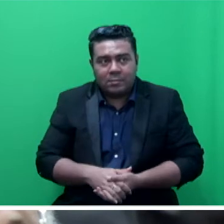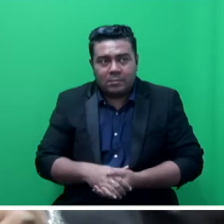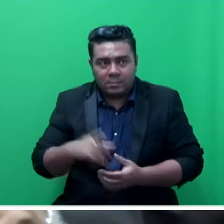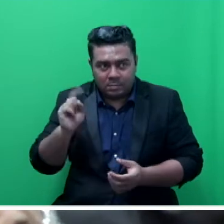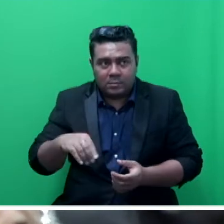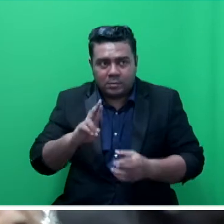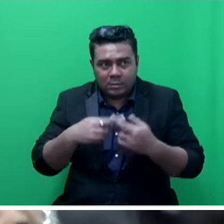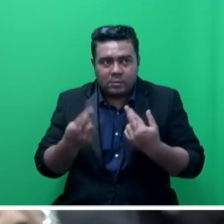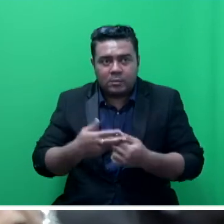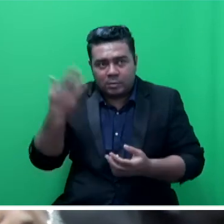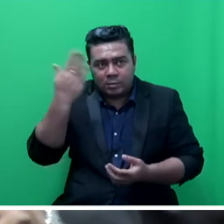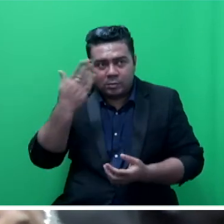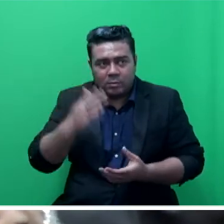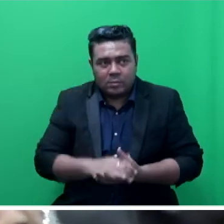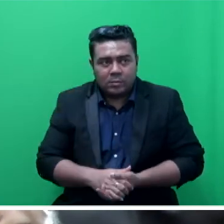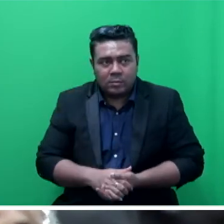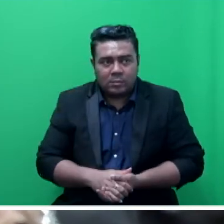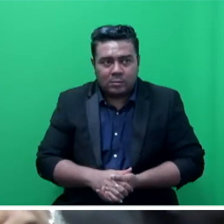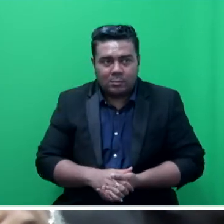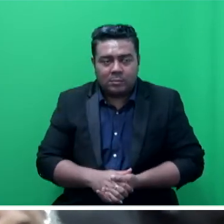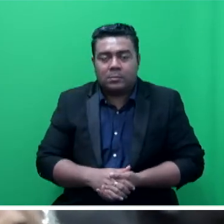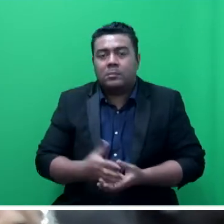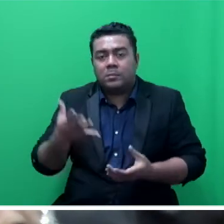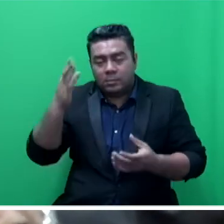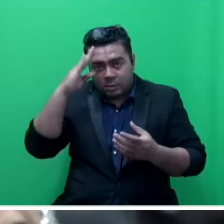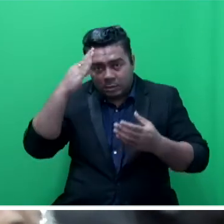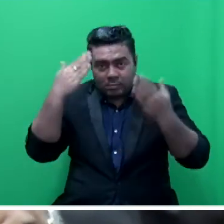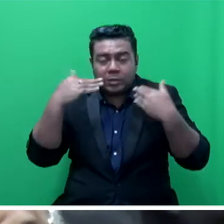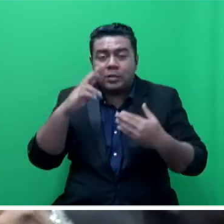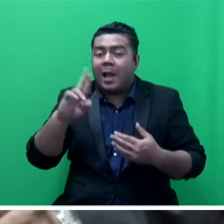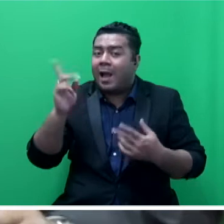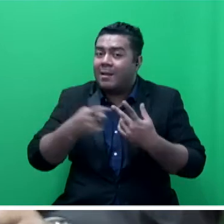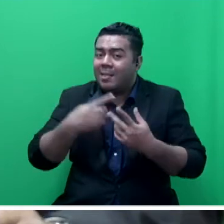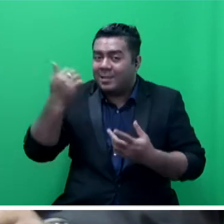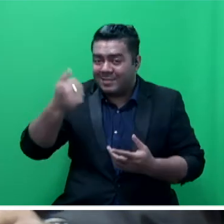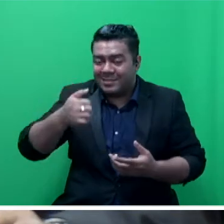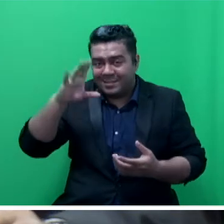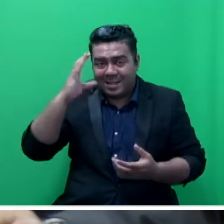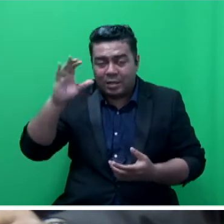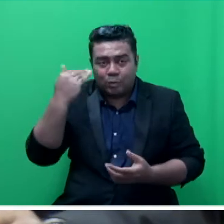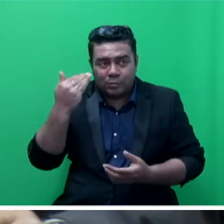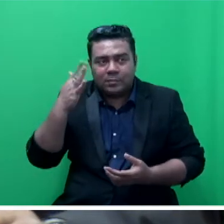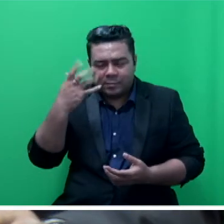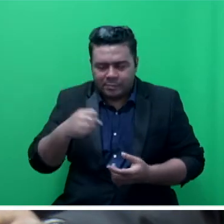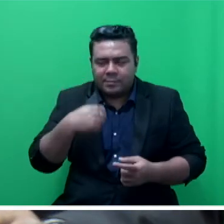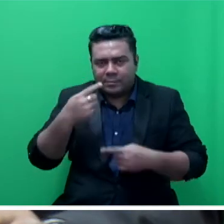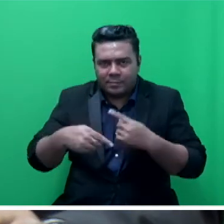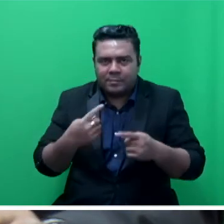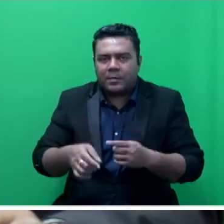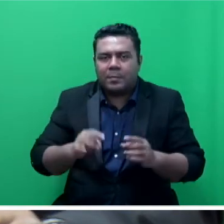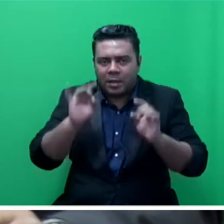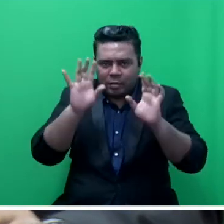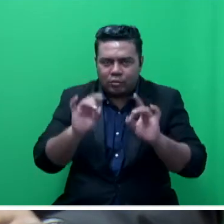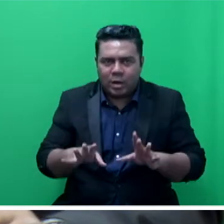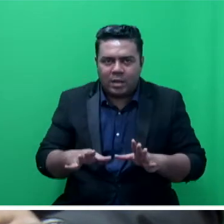school. Mr. Speaker, sir, another 6 classroom building is currently under construction by the Australian